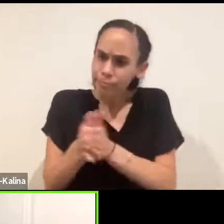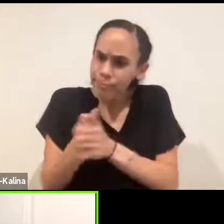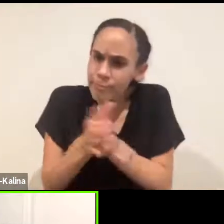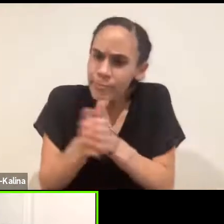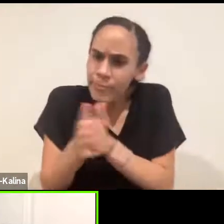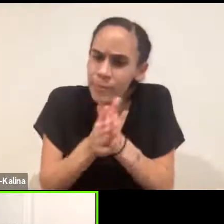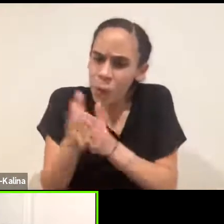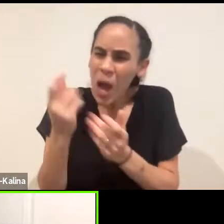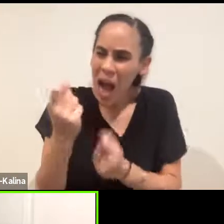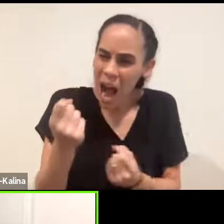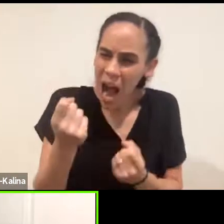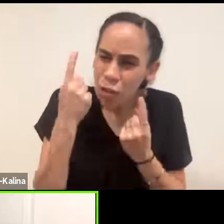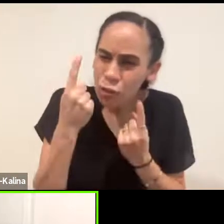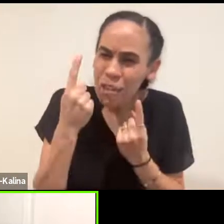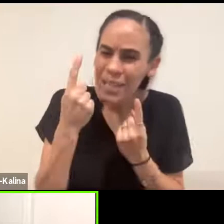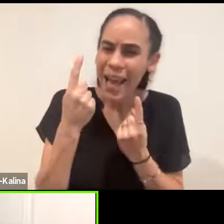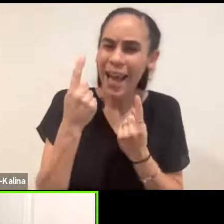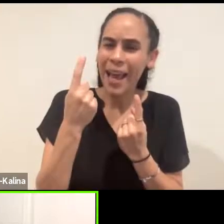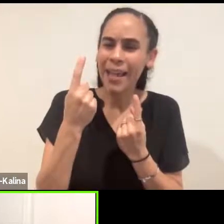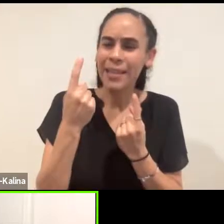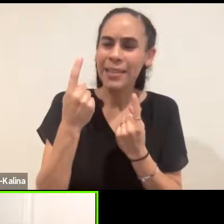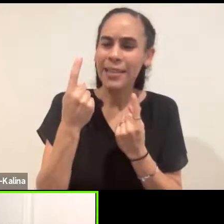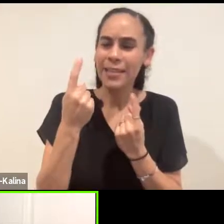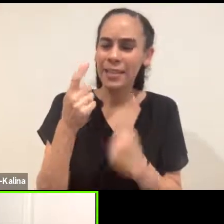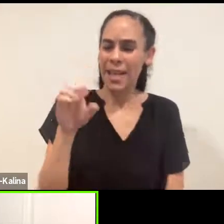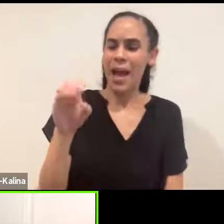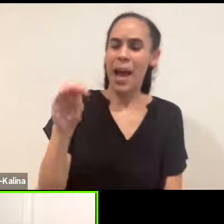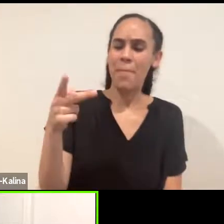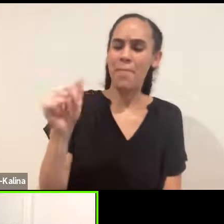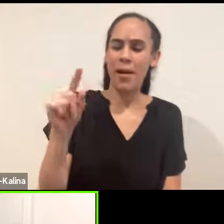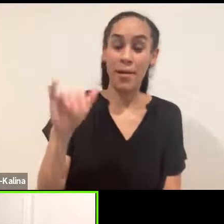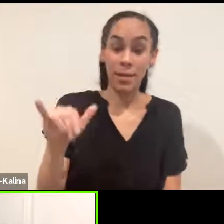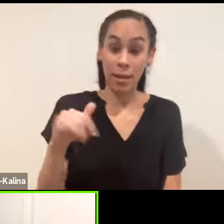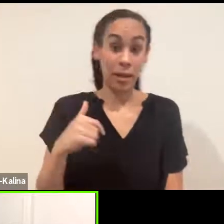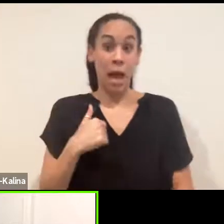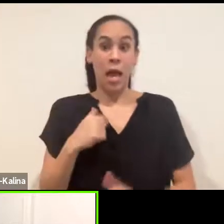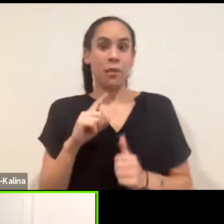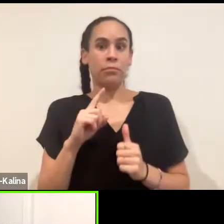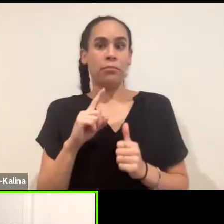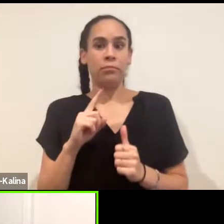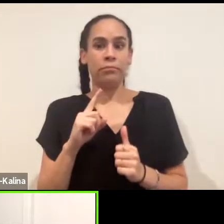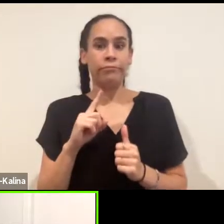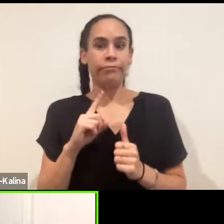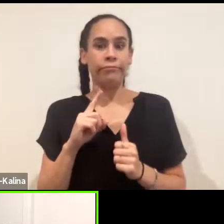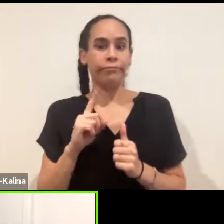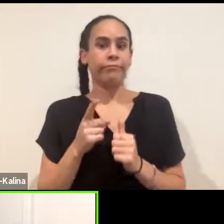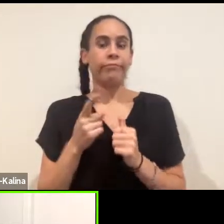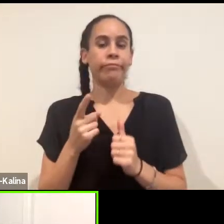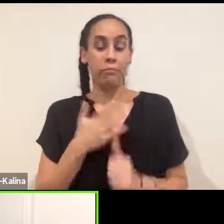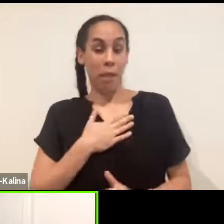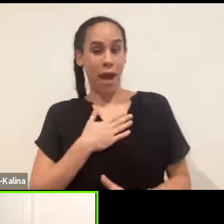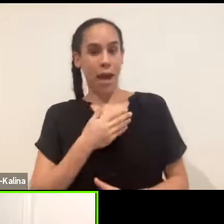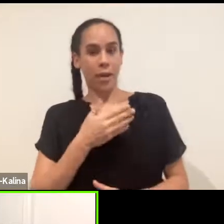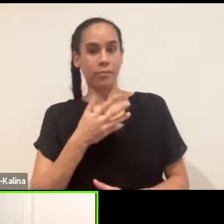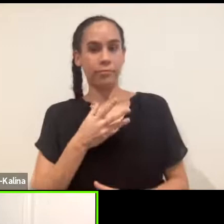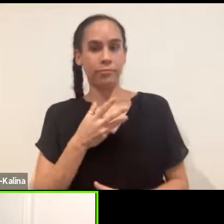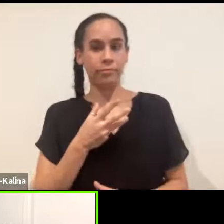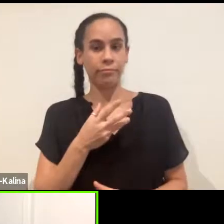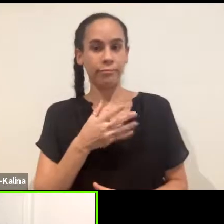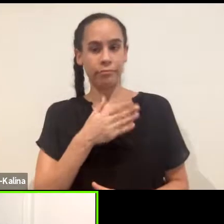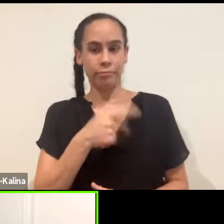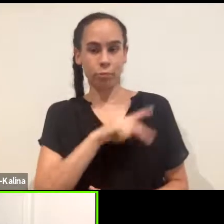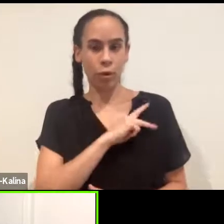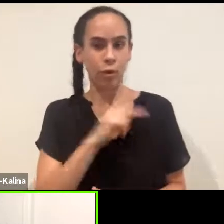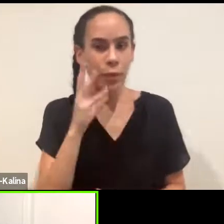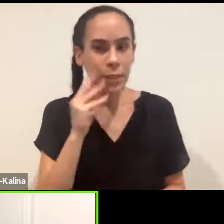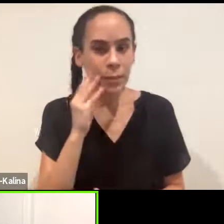of empathy? Because empathy isn't like, I would be the first to say in my own personal experiences, but also in the